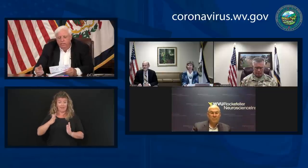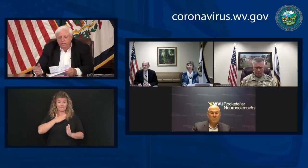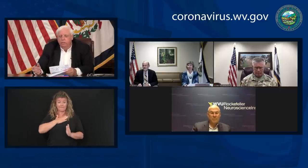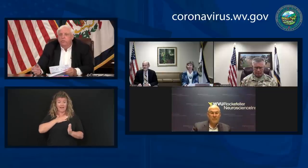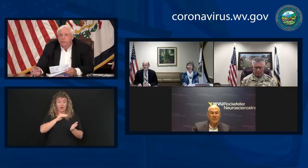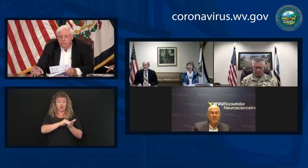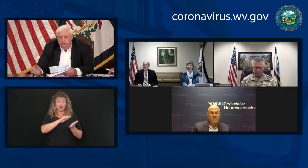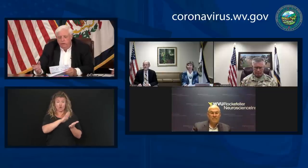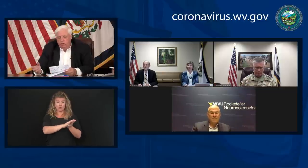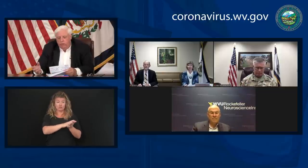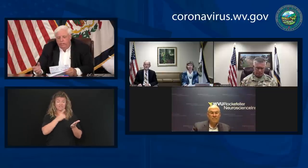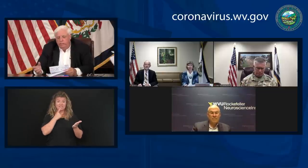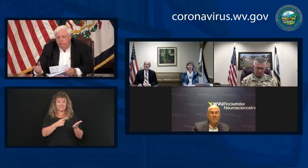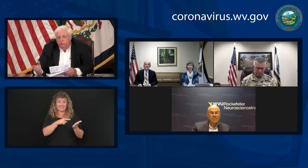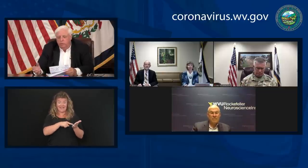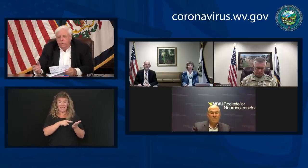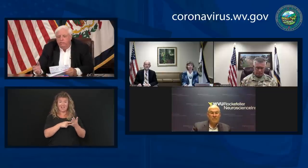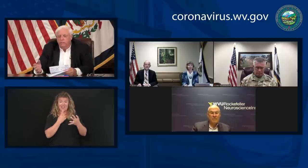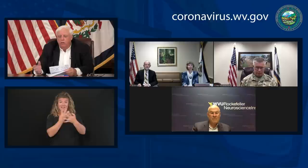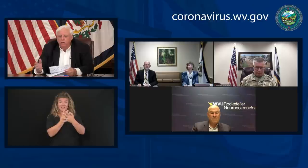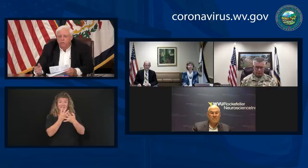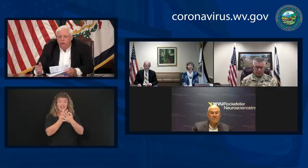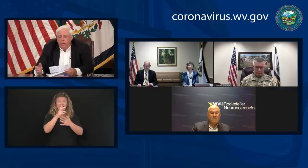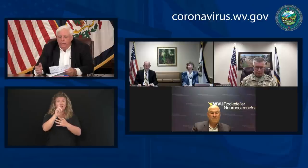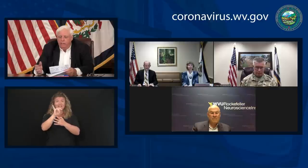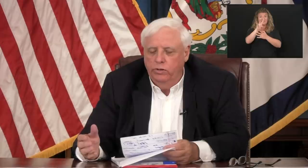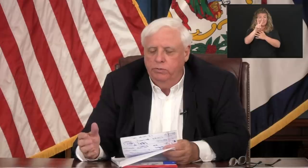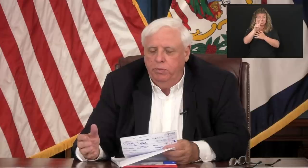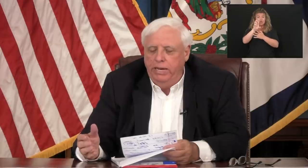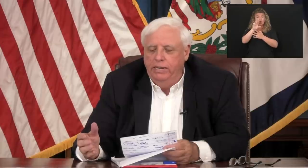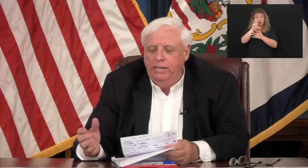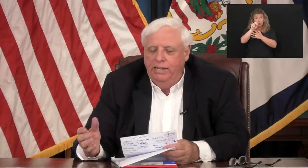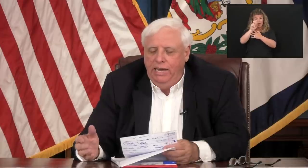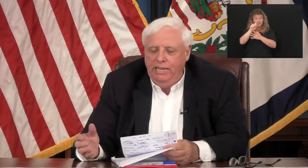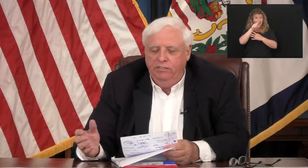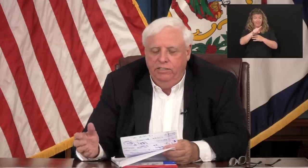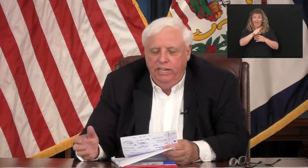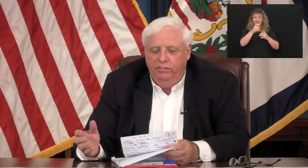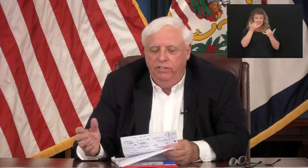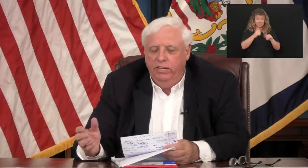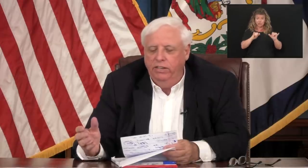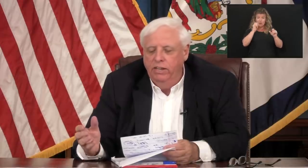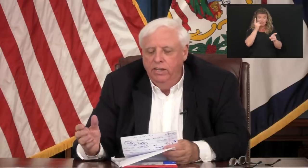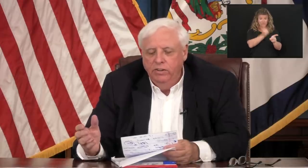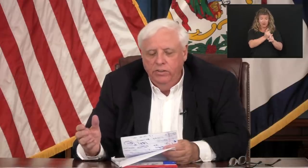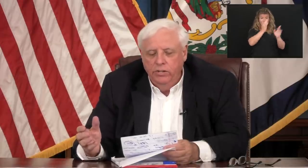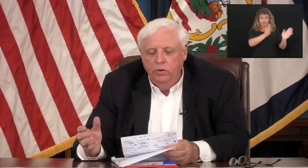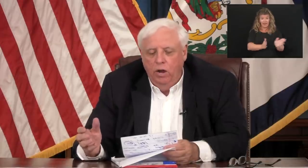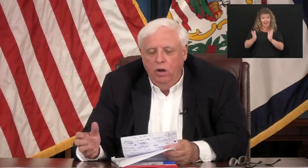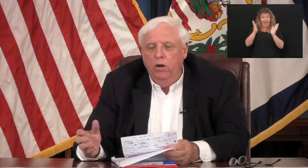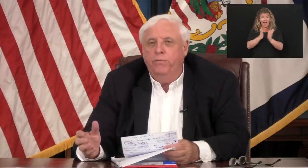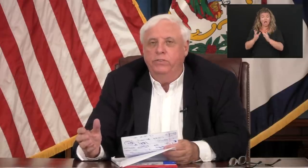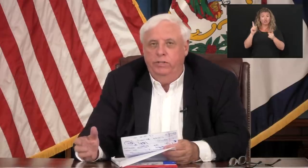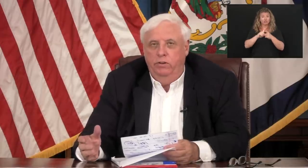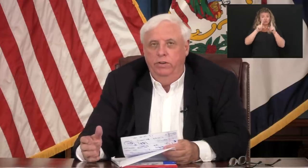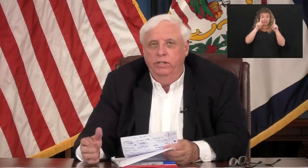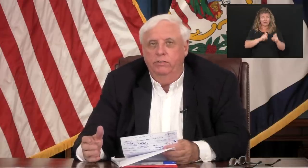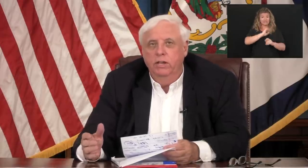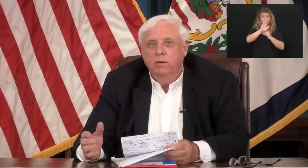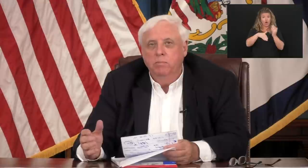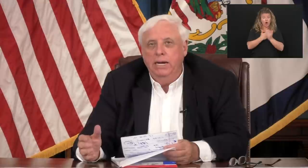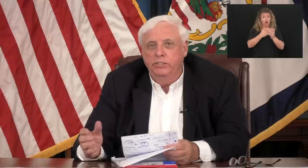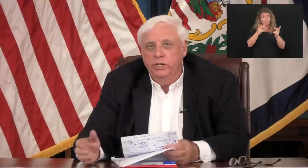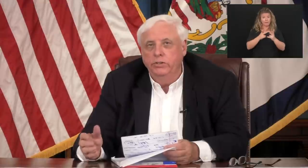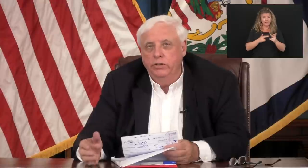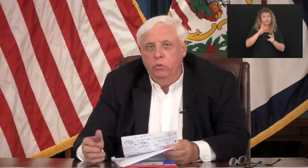the Division of Corrections remains on track to expand enhanced testing to all facilities